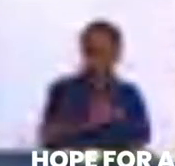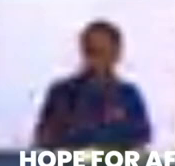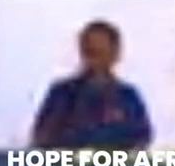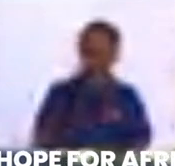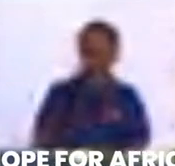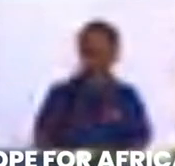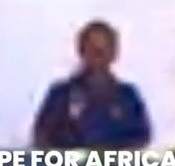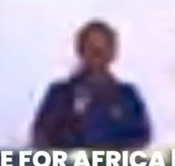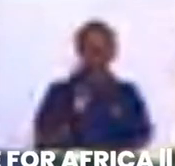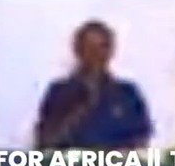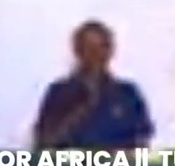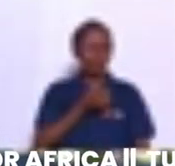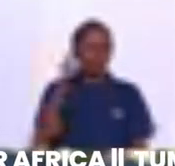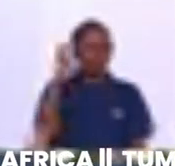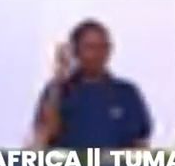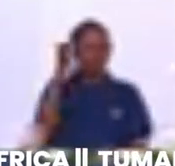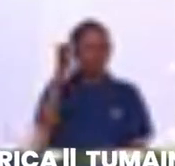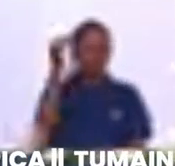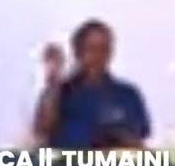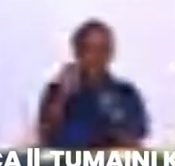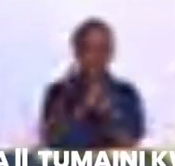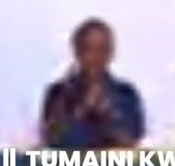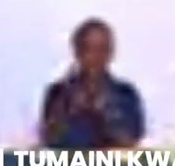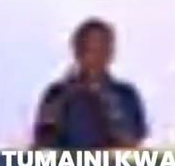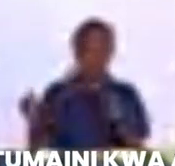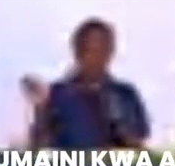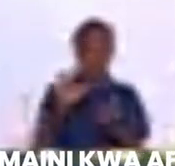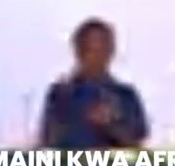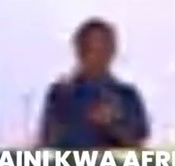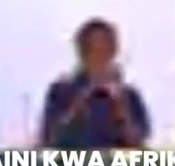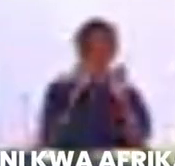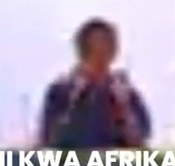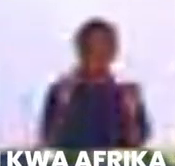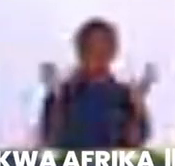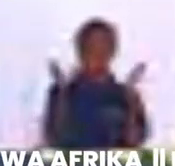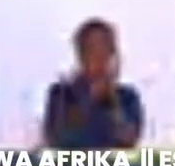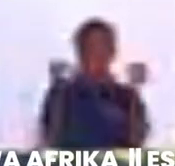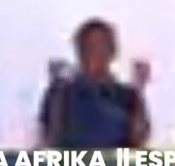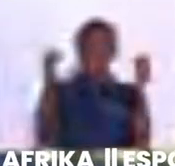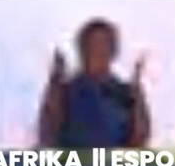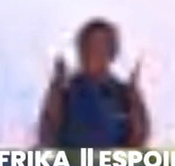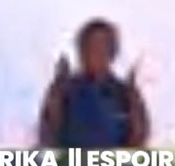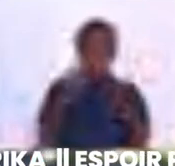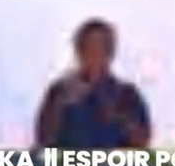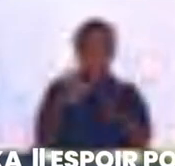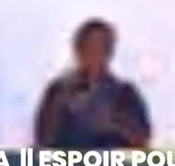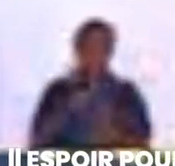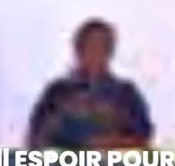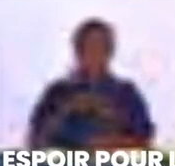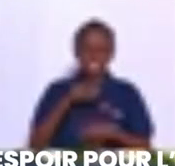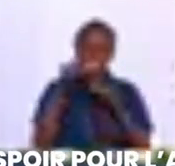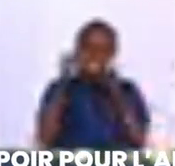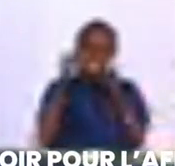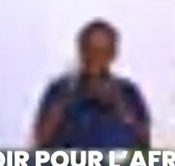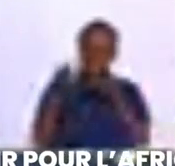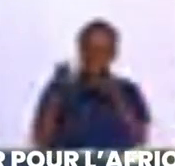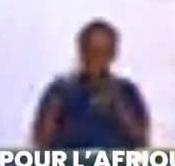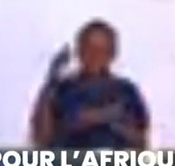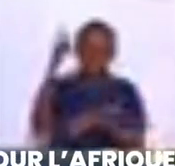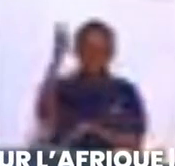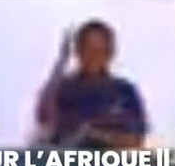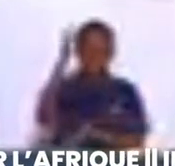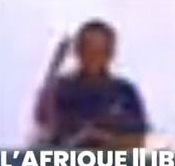Our minds cannot be full. Hallelujah. Just put on new knowledge every day.